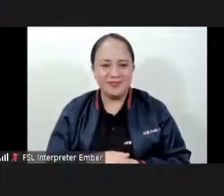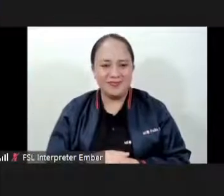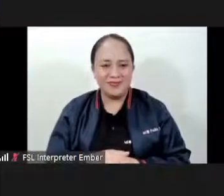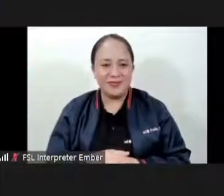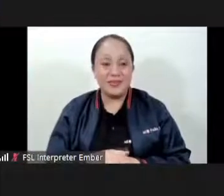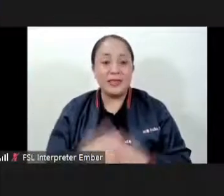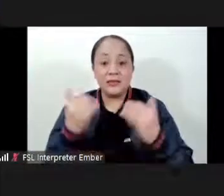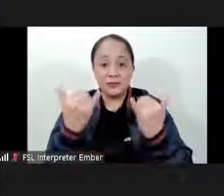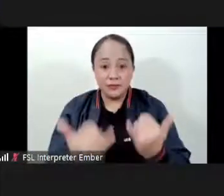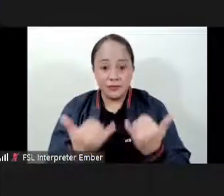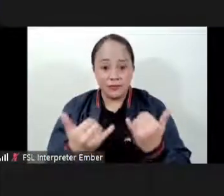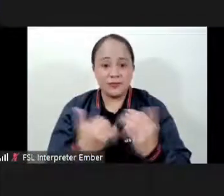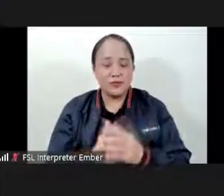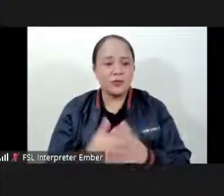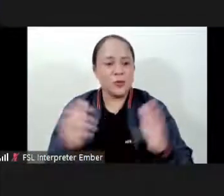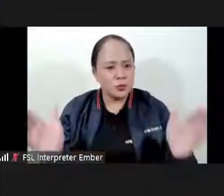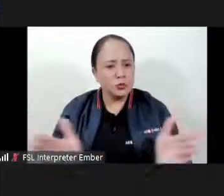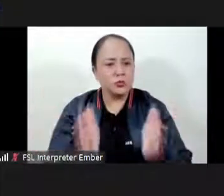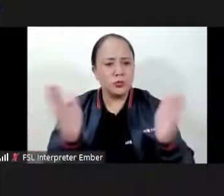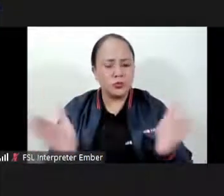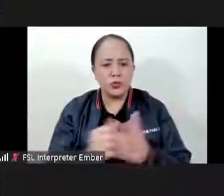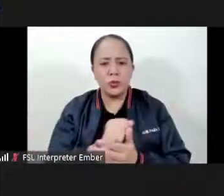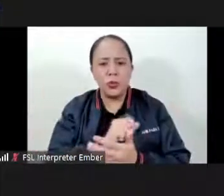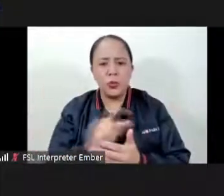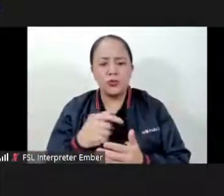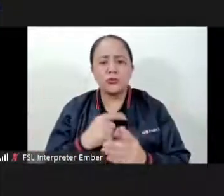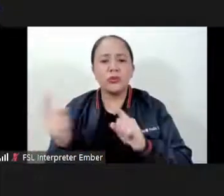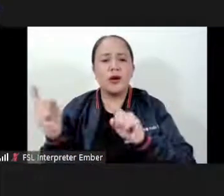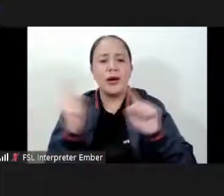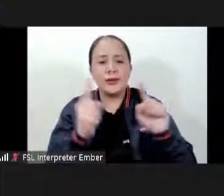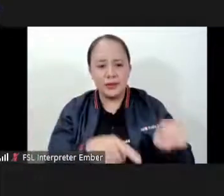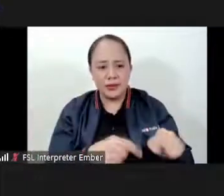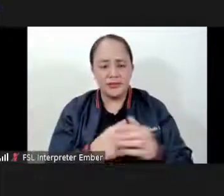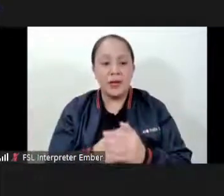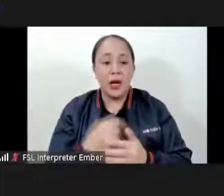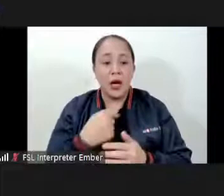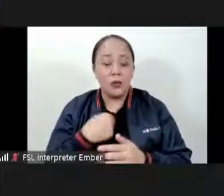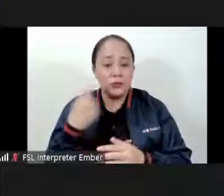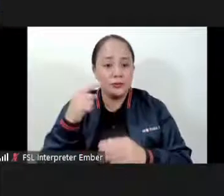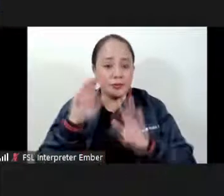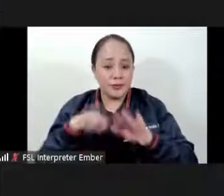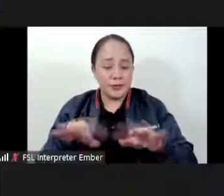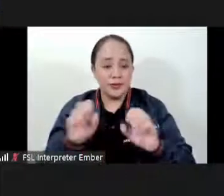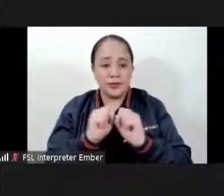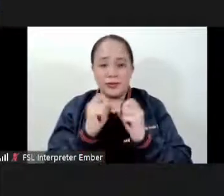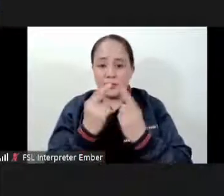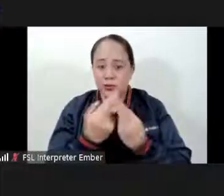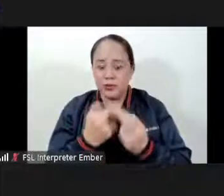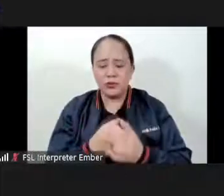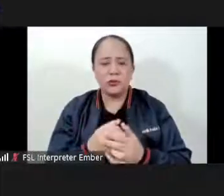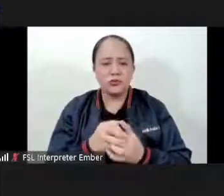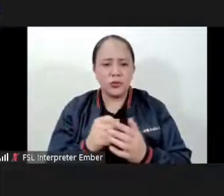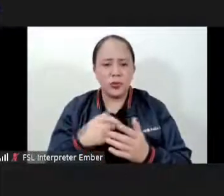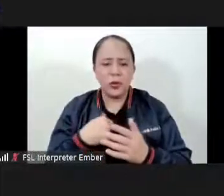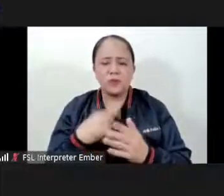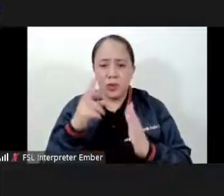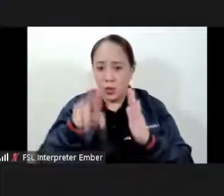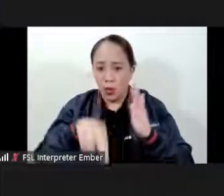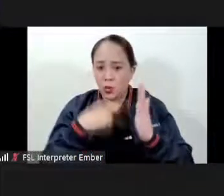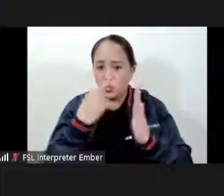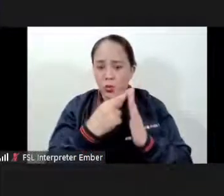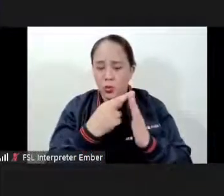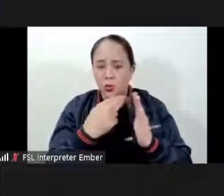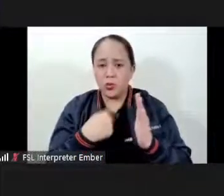So ngayon po, ini-encourage ko ang lahat na umattend po na Ako Para sa Bata webinar. Let us all play our role in protecting